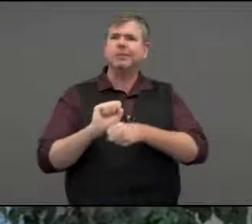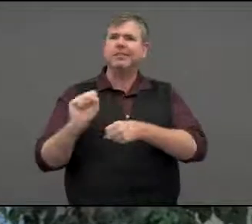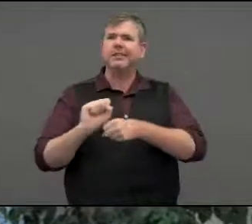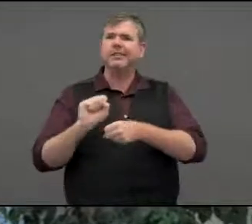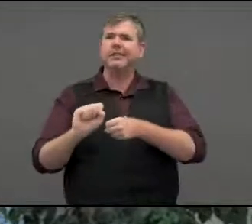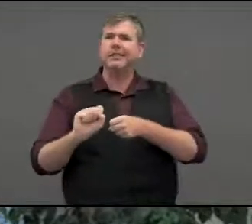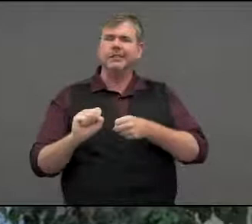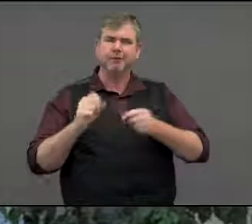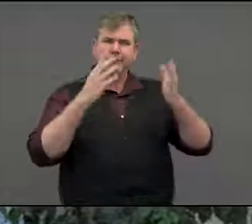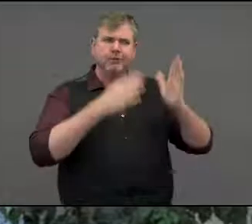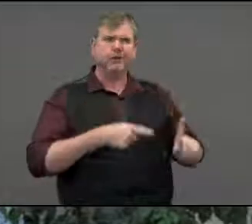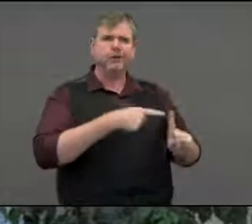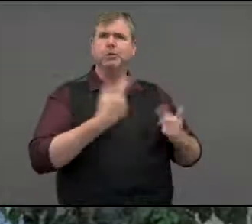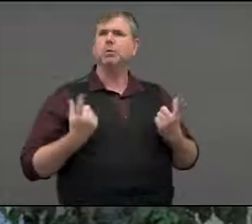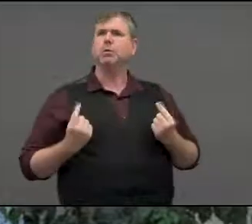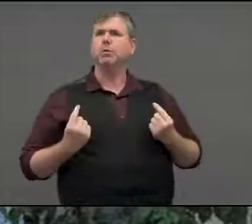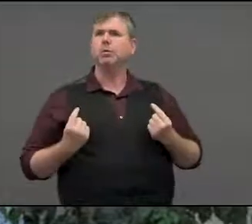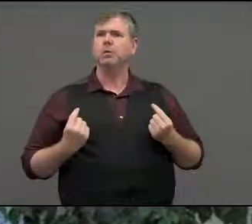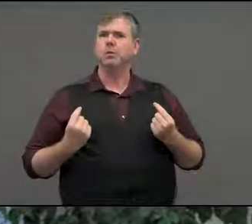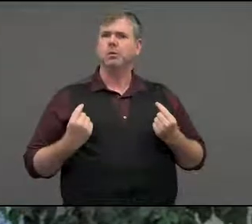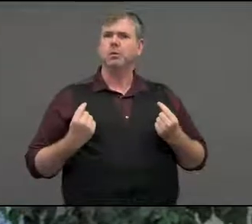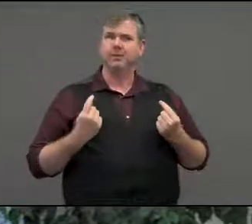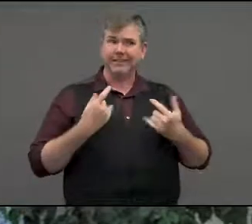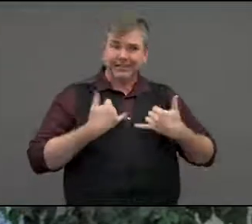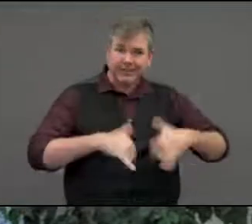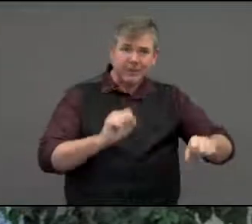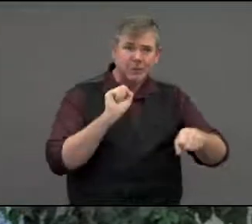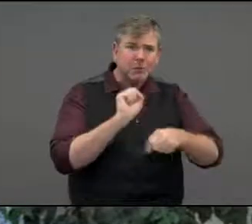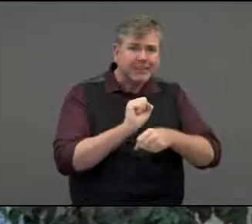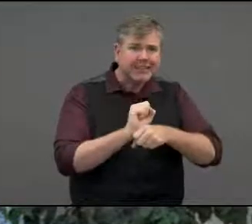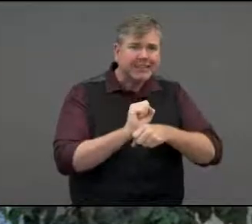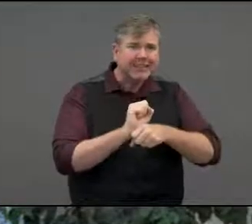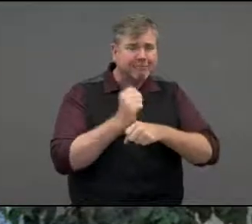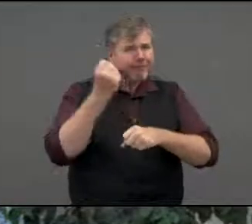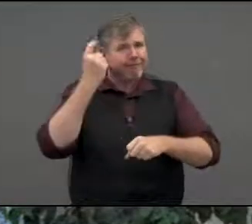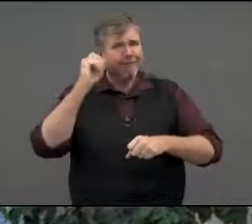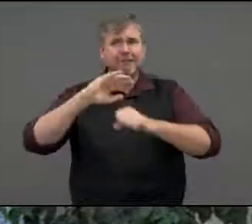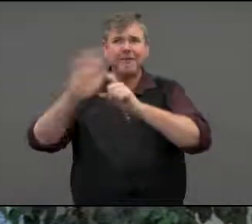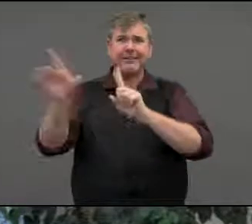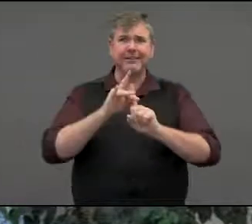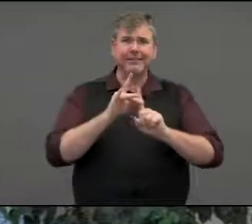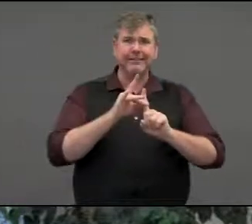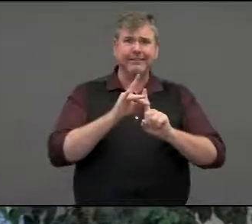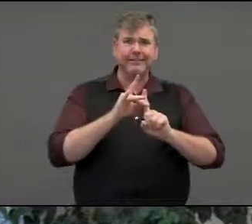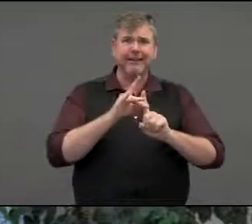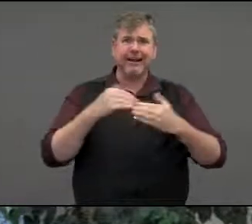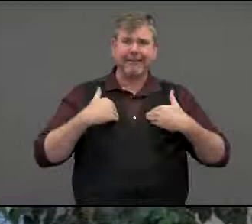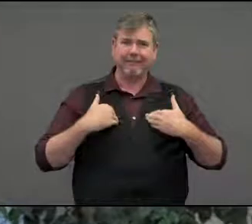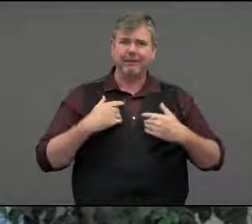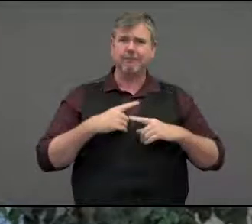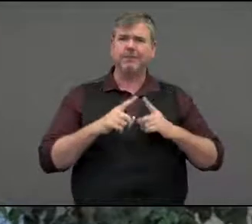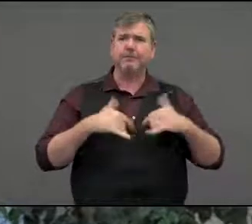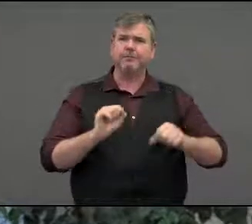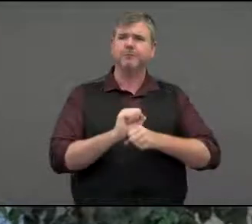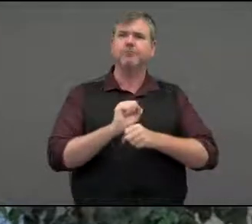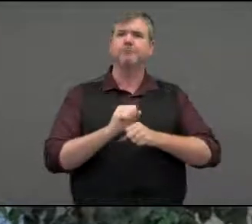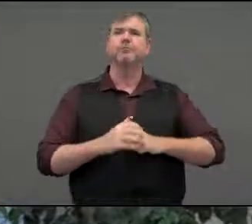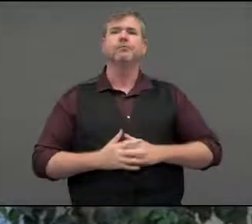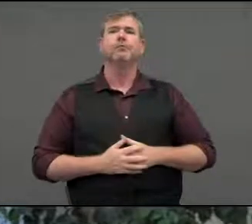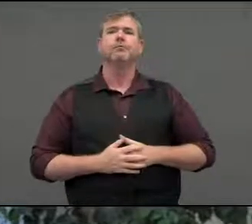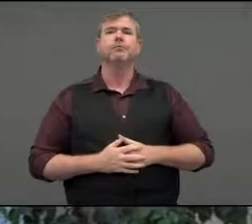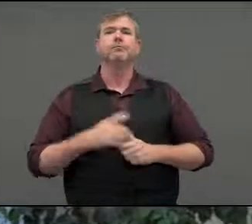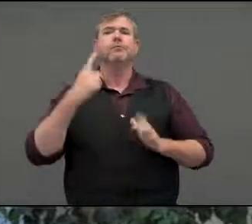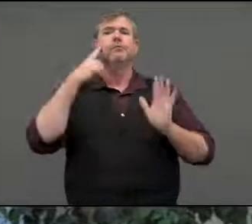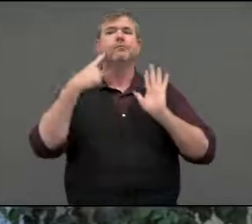attending work? This is important because we just announced Costco had cases, and this is going to happen.